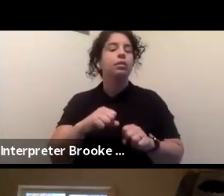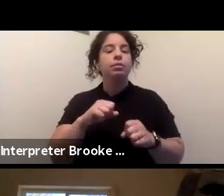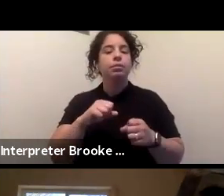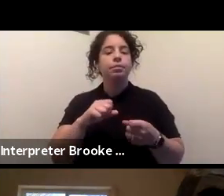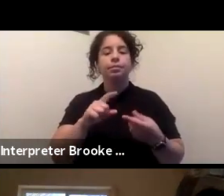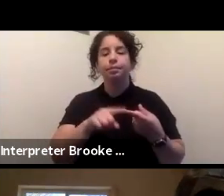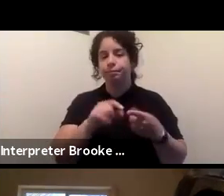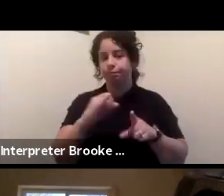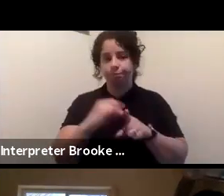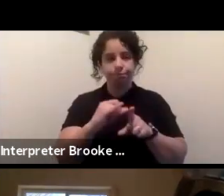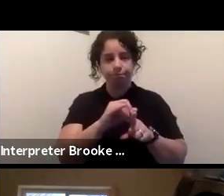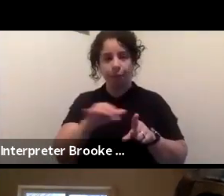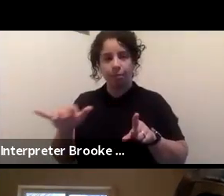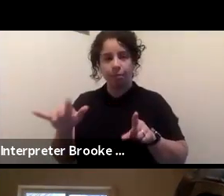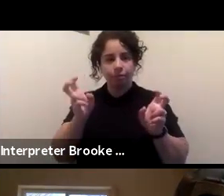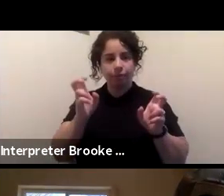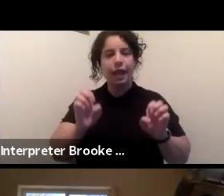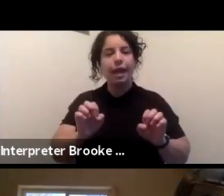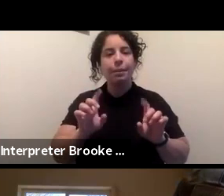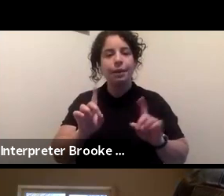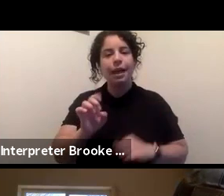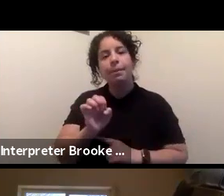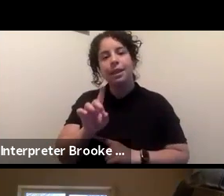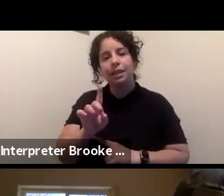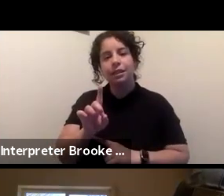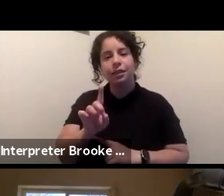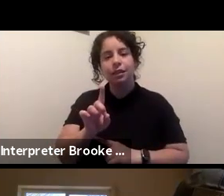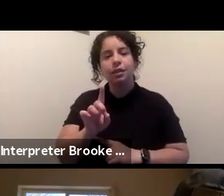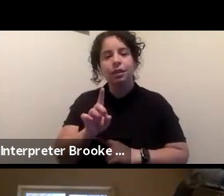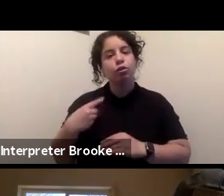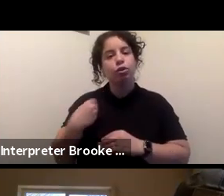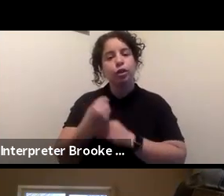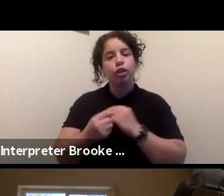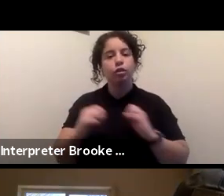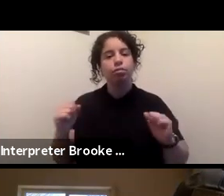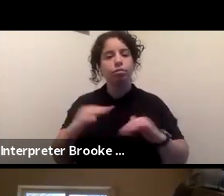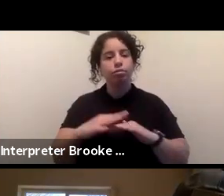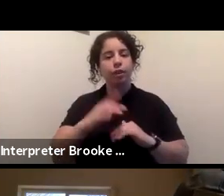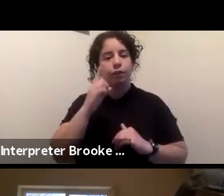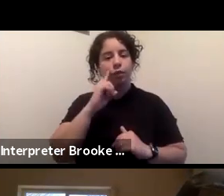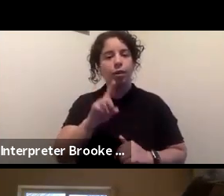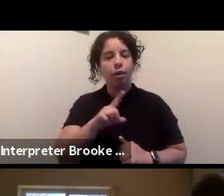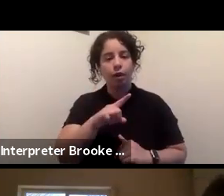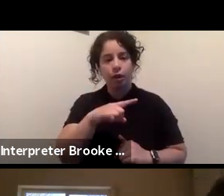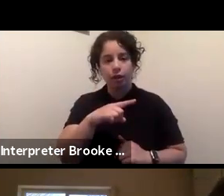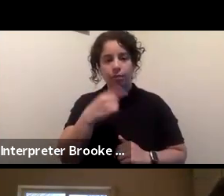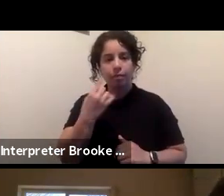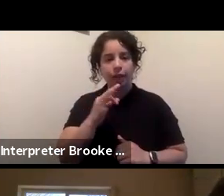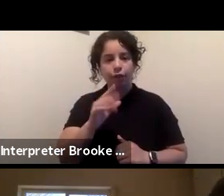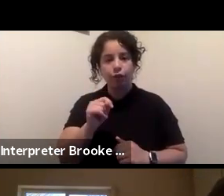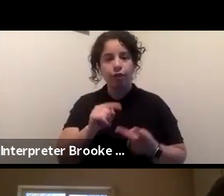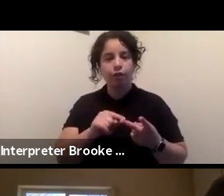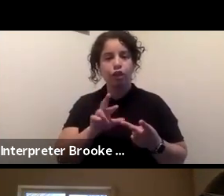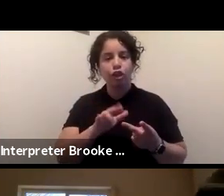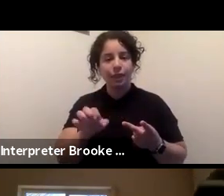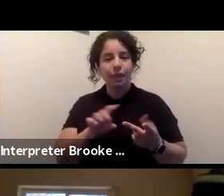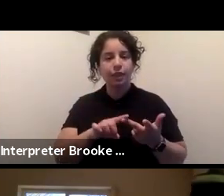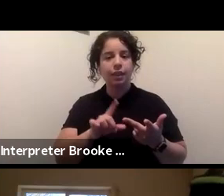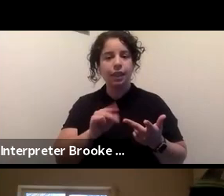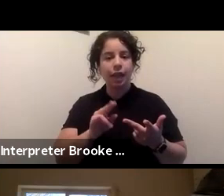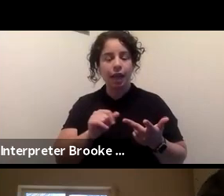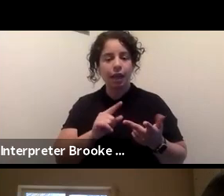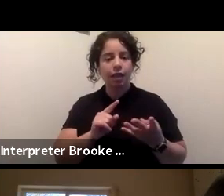is so-called Edmonton, a traditional gathering place of the Blackfoot, Cree, Papas Chase, Dene,